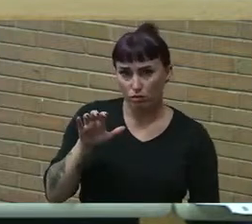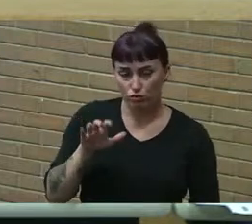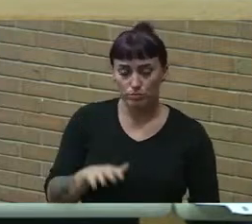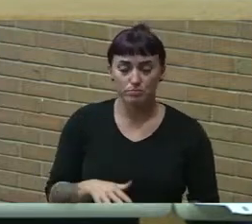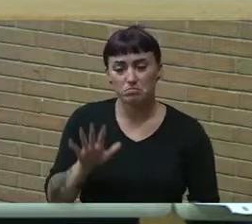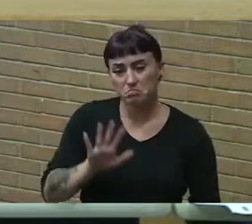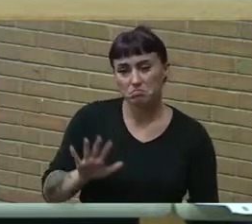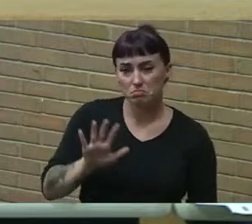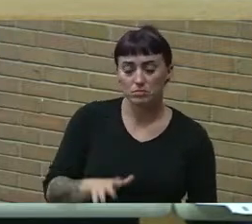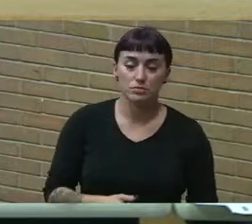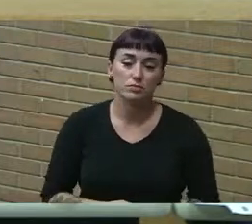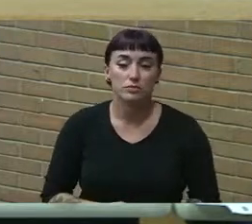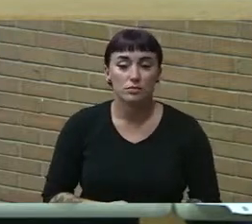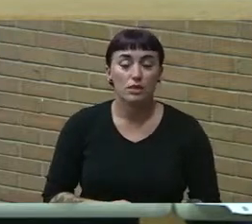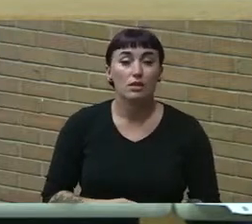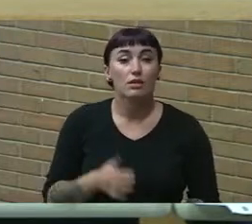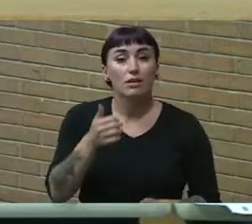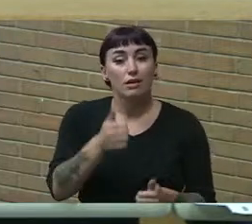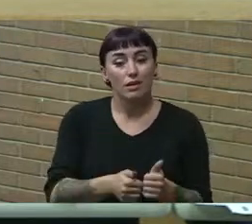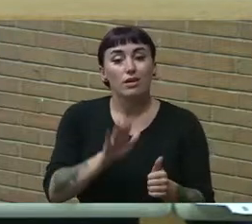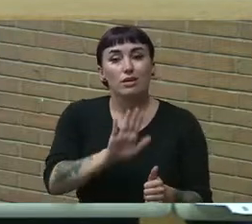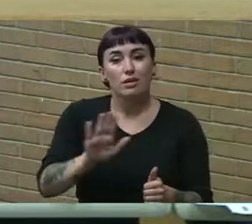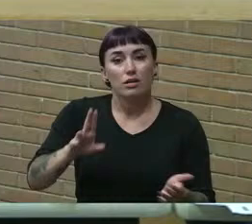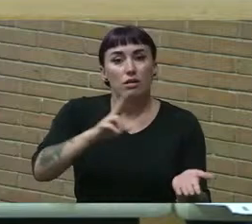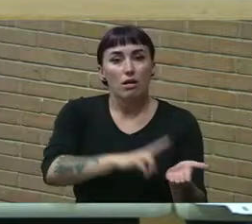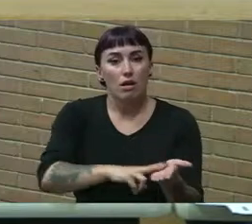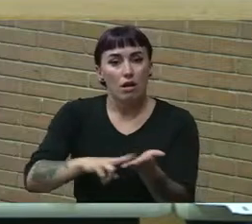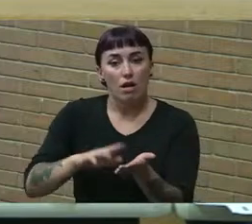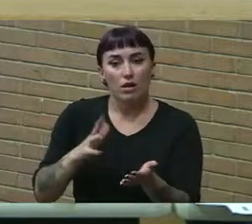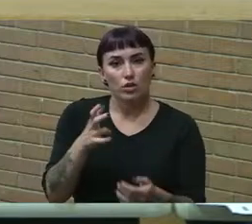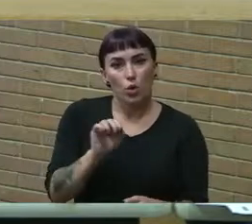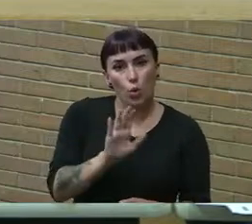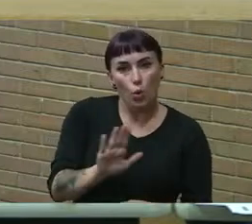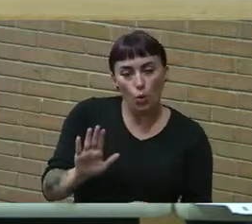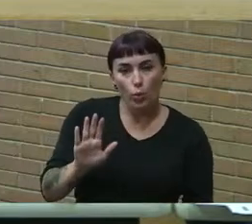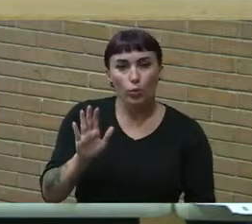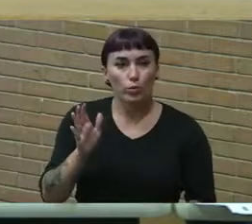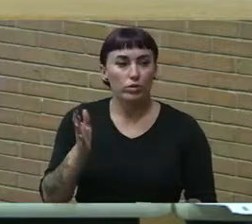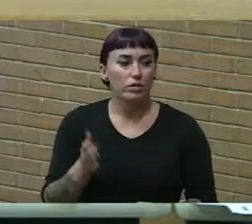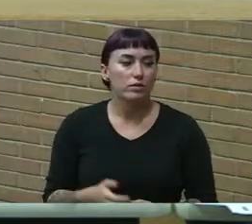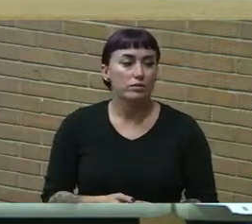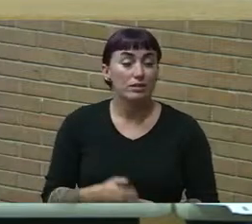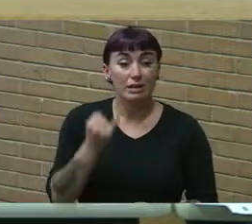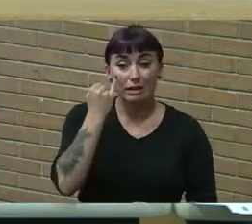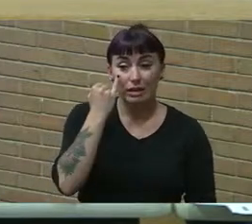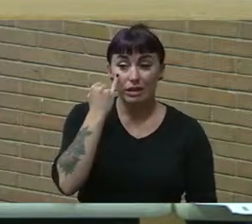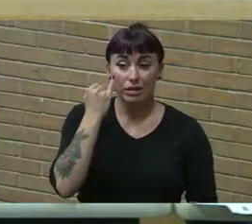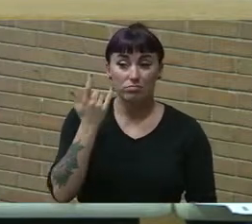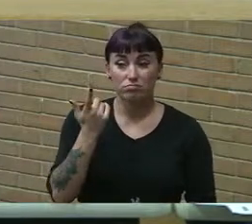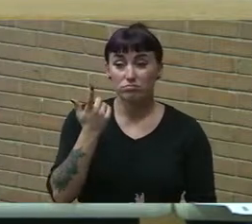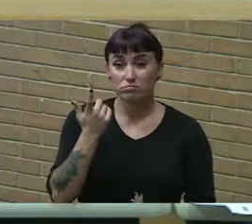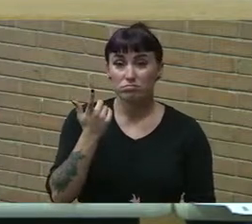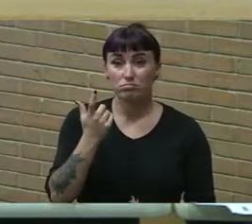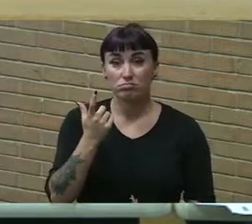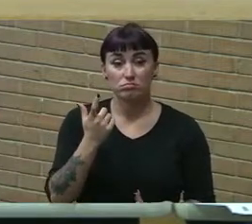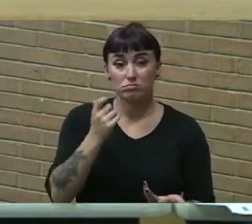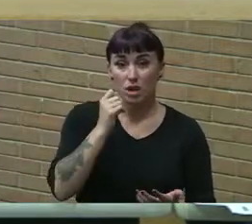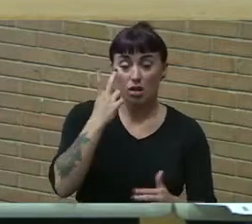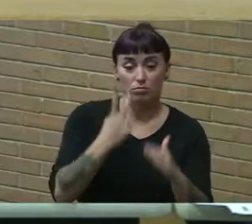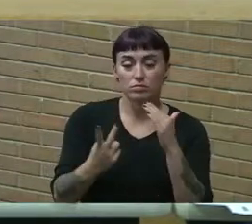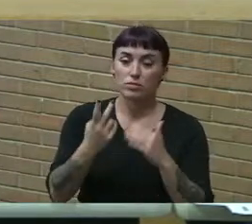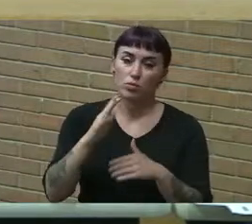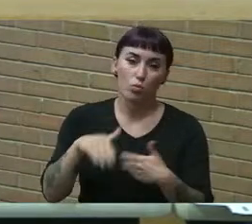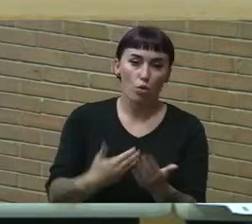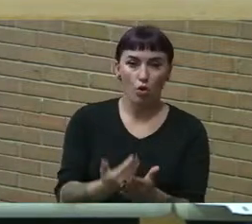$23,500 or so. So each of those contracts has its own. And if there are unforeseen, and of course we all